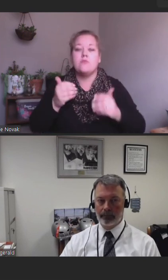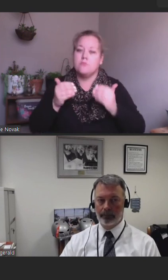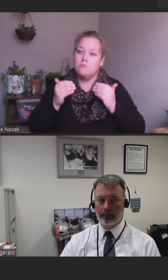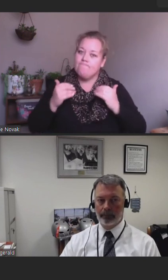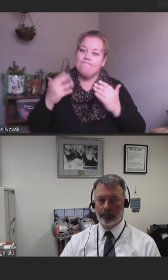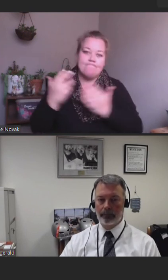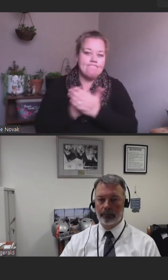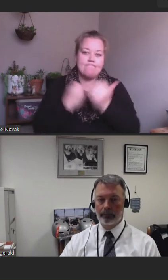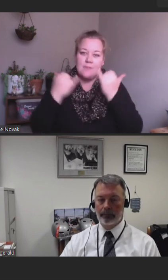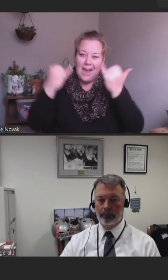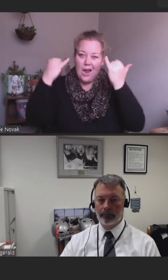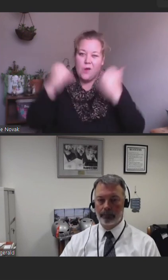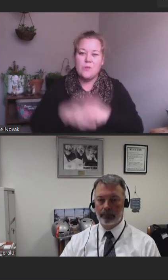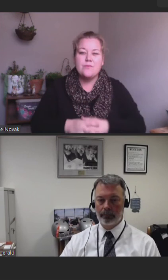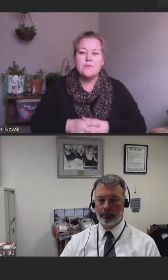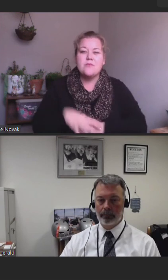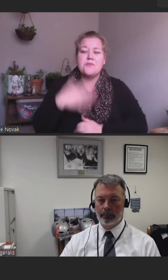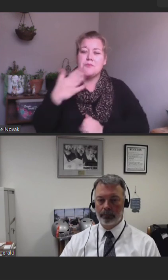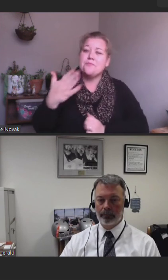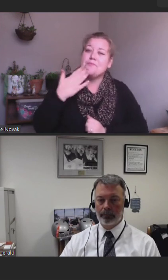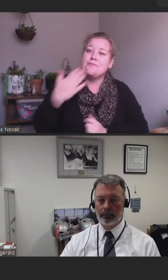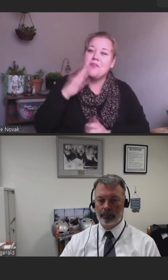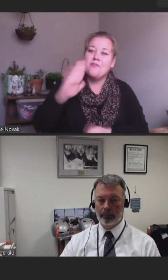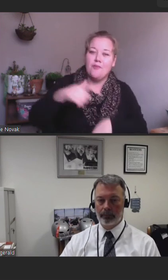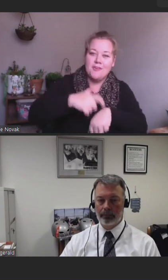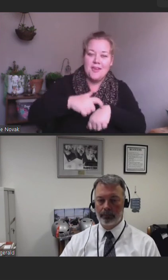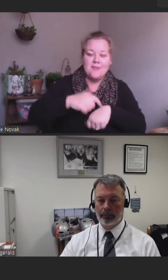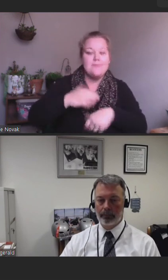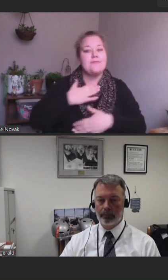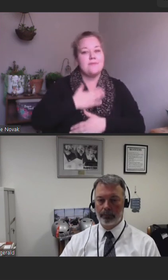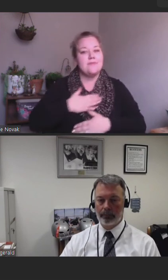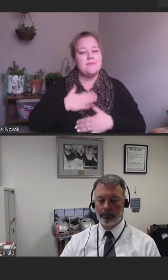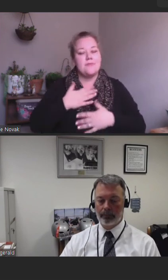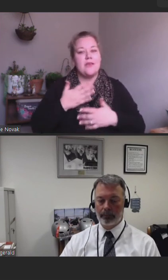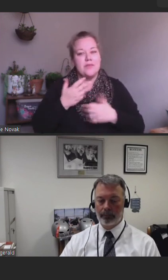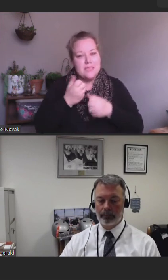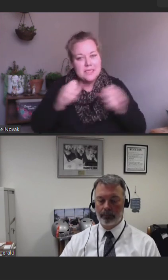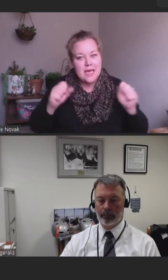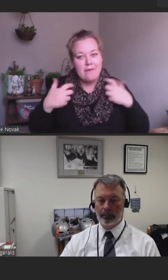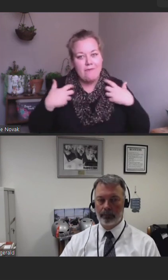than now. So thank you so much for your time today, and please have a safe and healthy rest of your week.